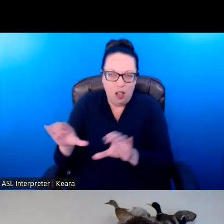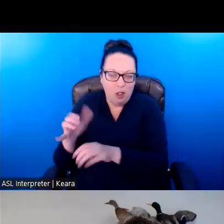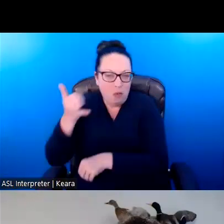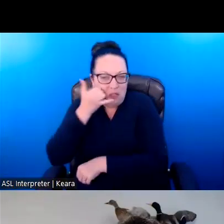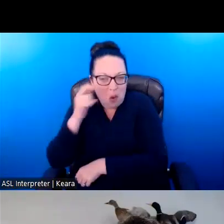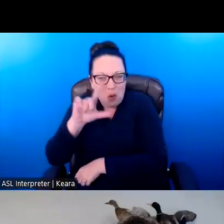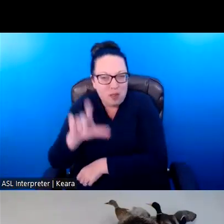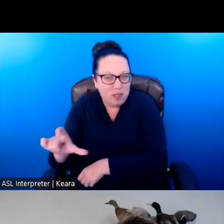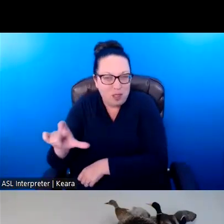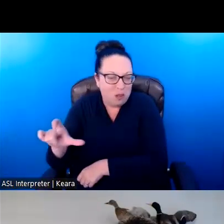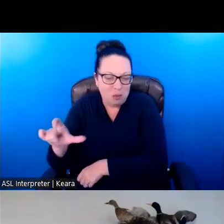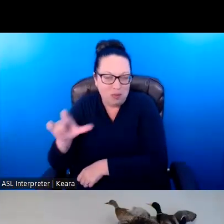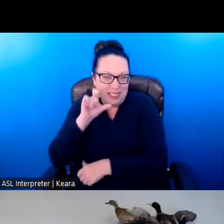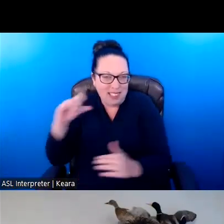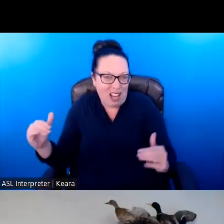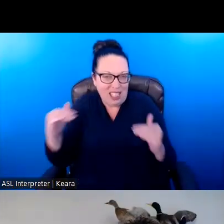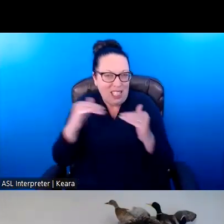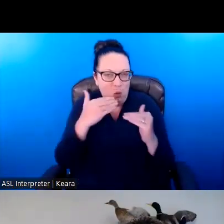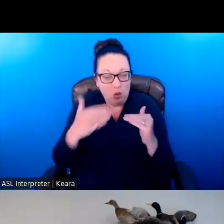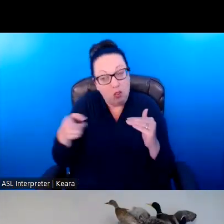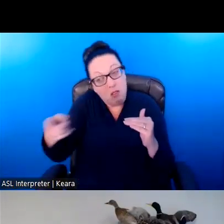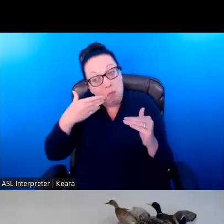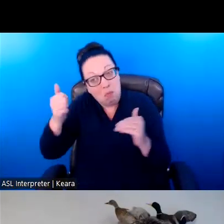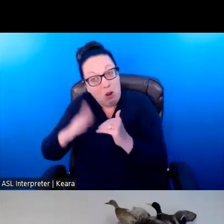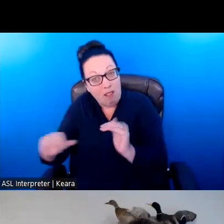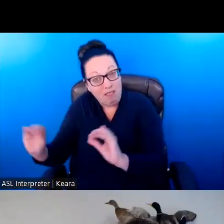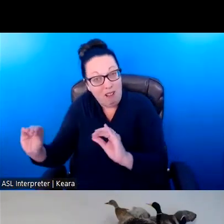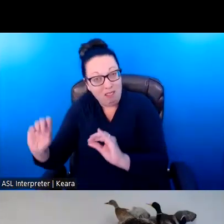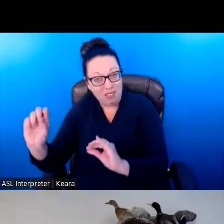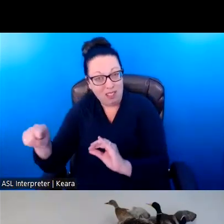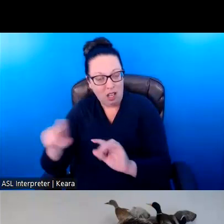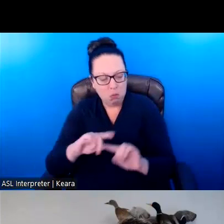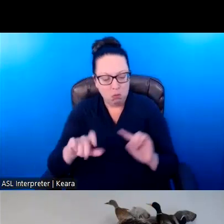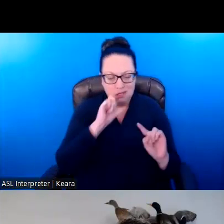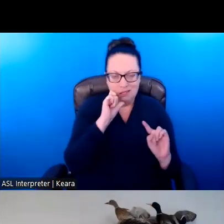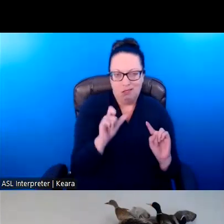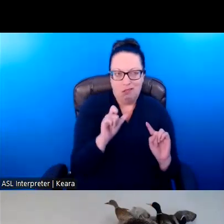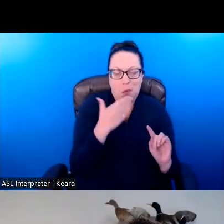better than nothing, of course. And also,